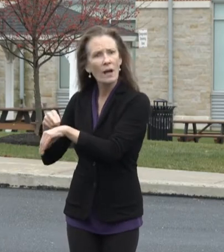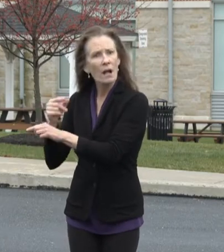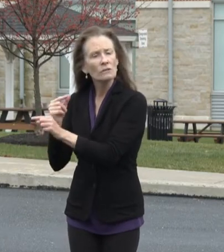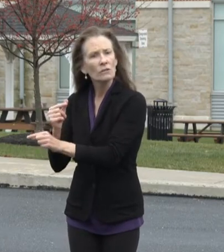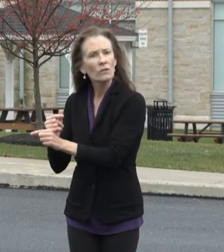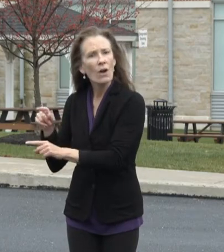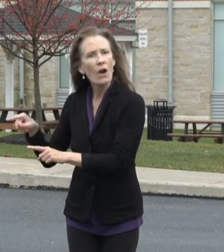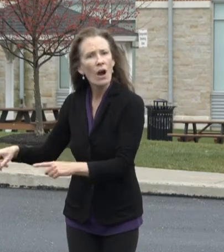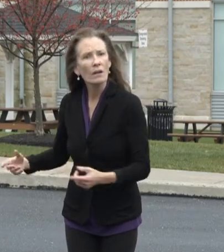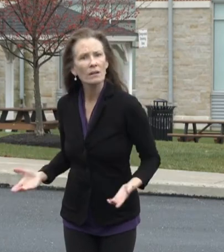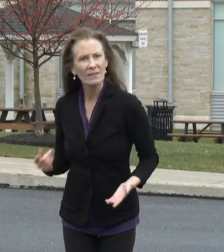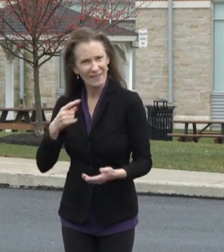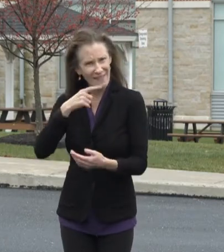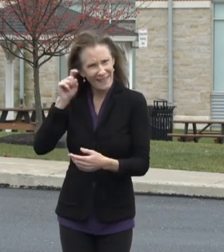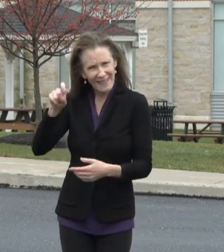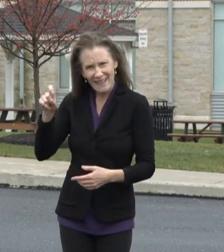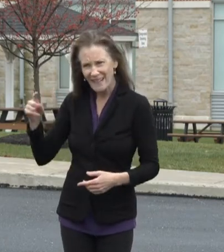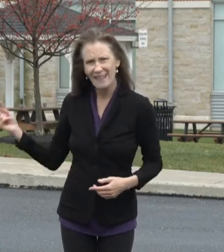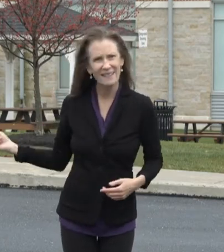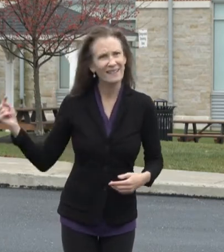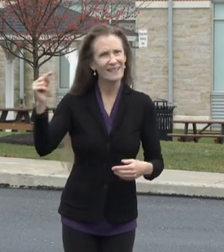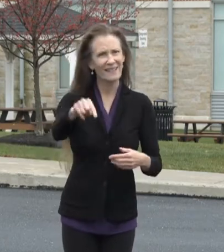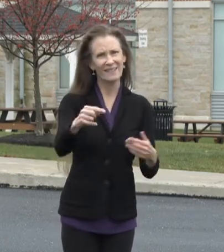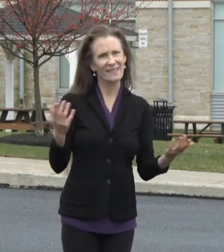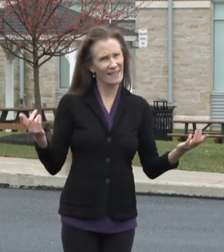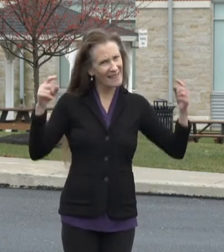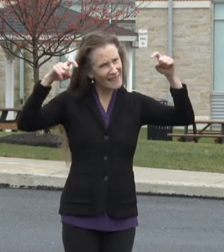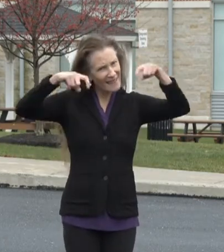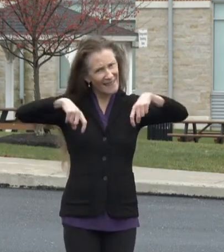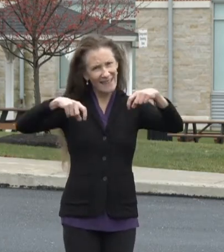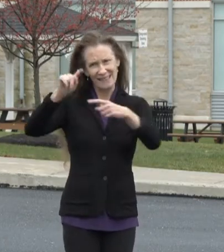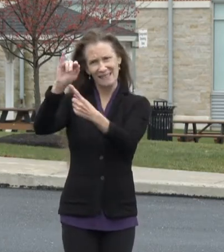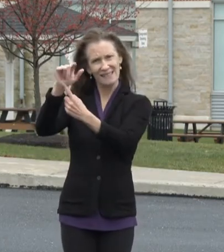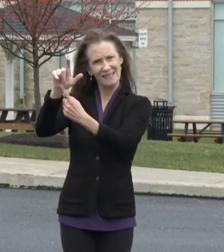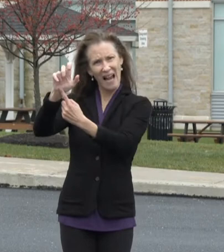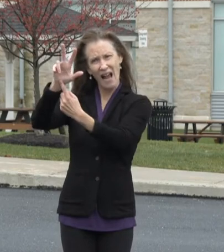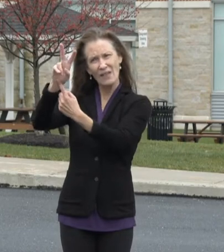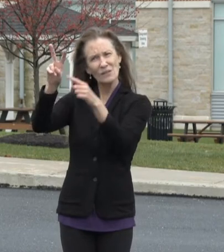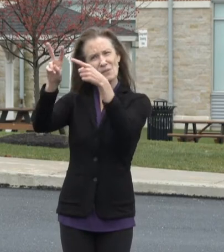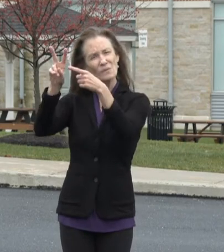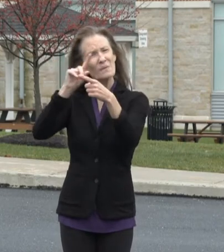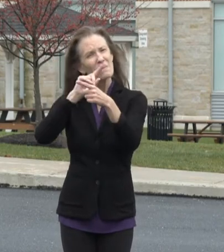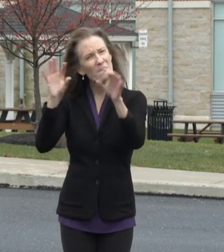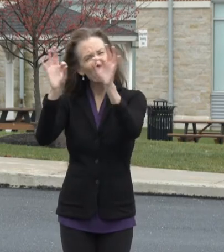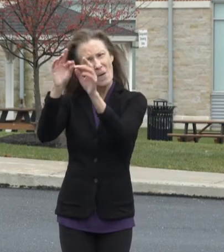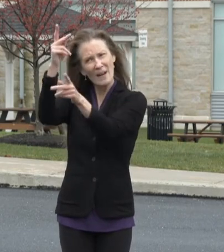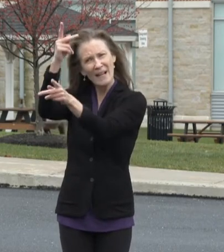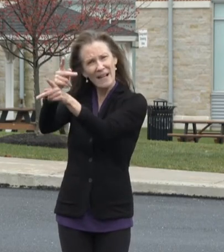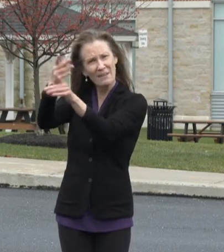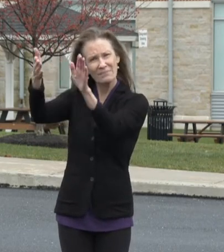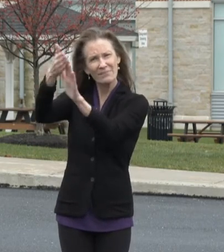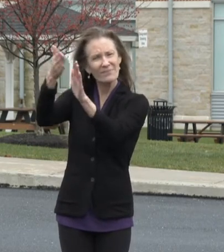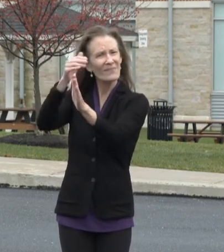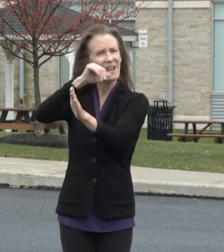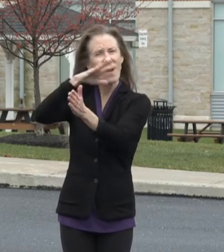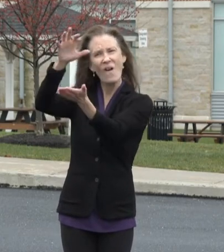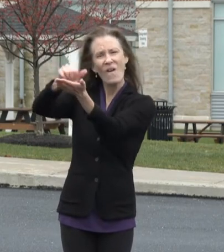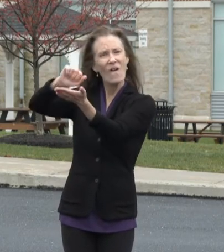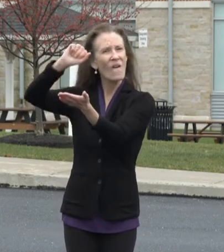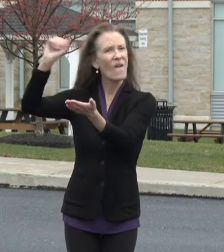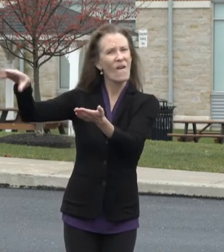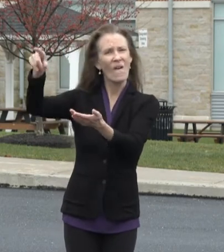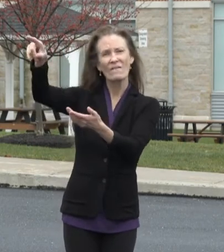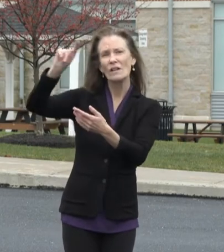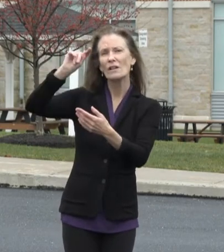specific response priorities and functions. This status is critical for a number of reasons, since it enables more long-term missions and